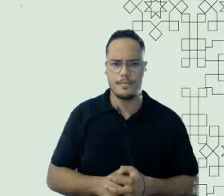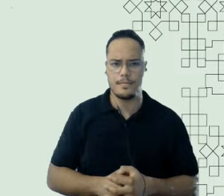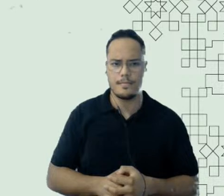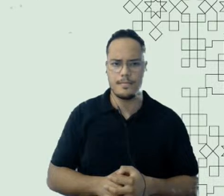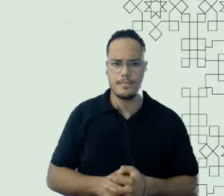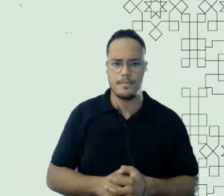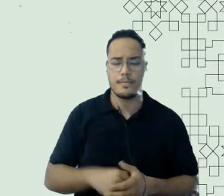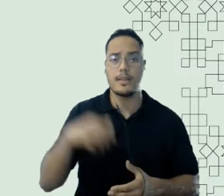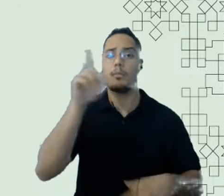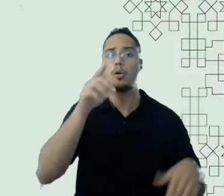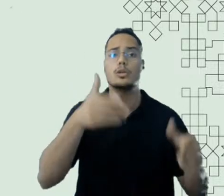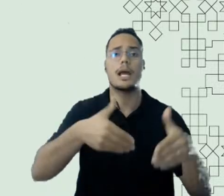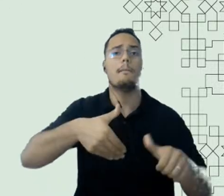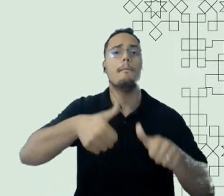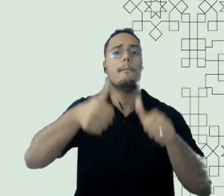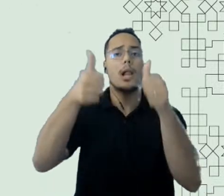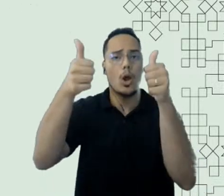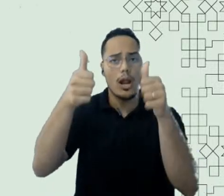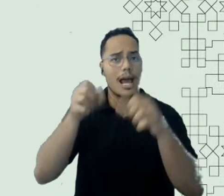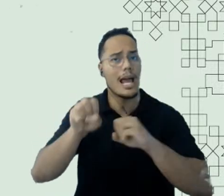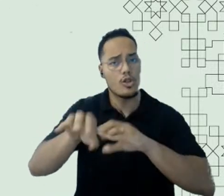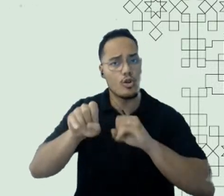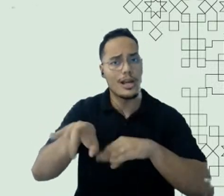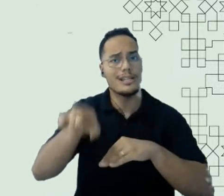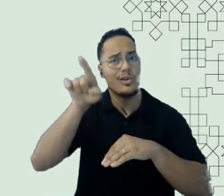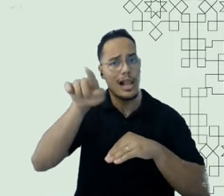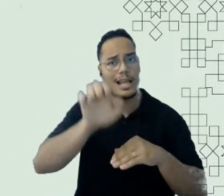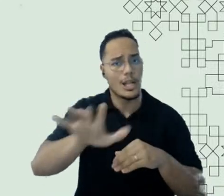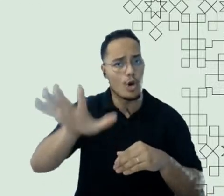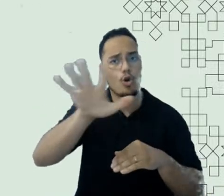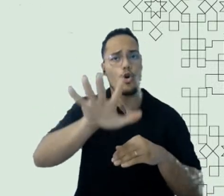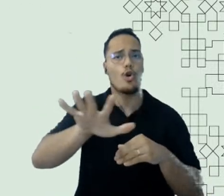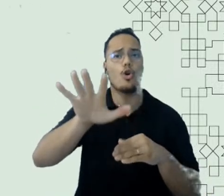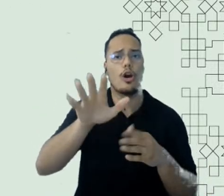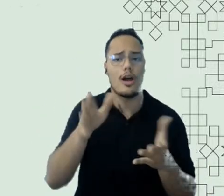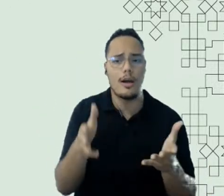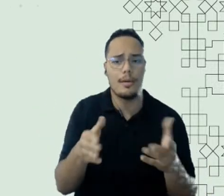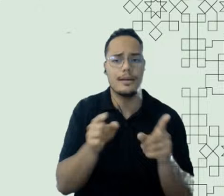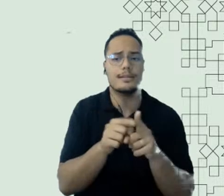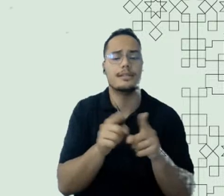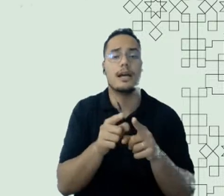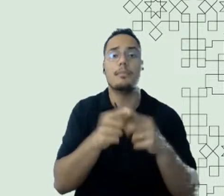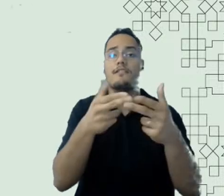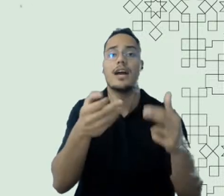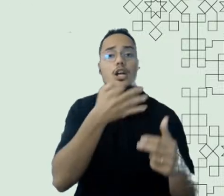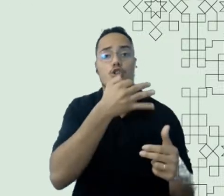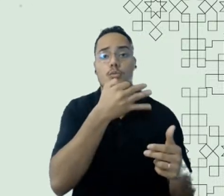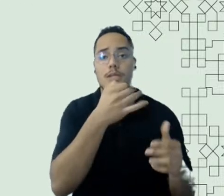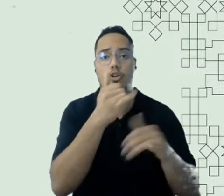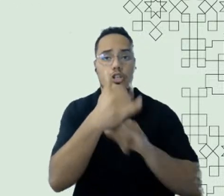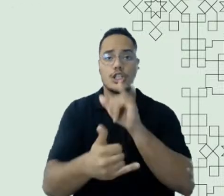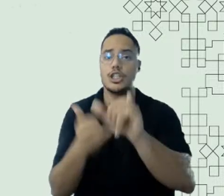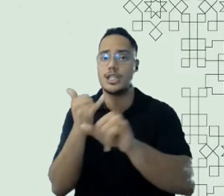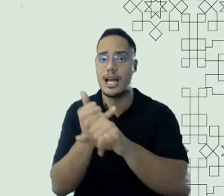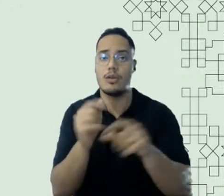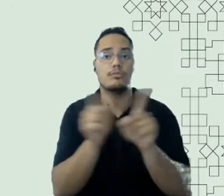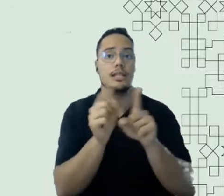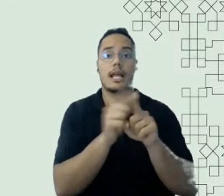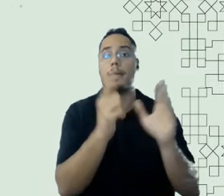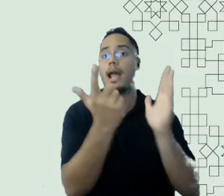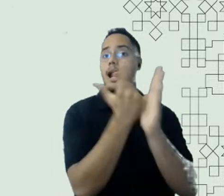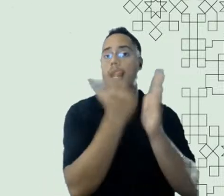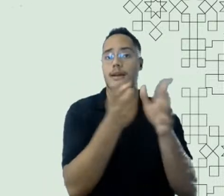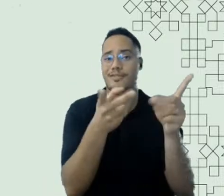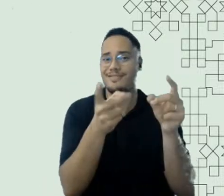to libraries to digitize their collection and to do their job as librarians. So I think